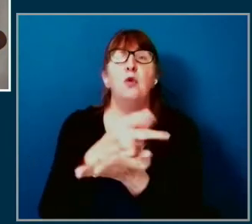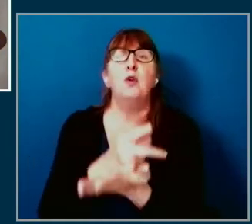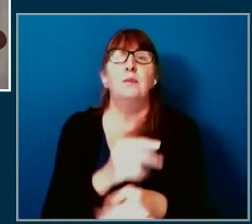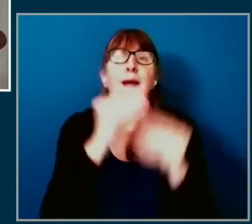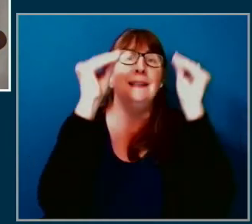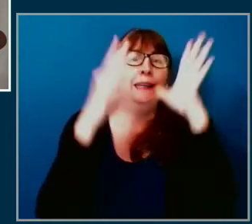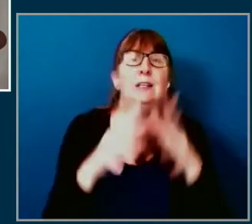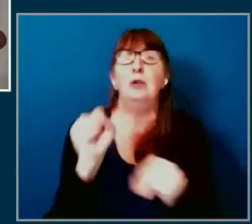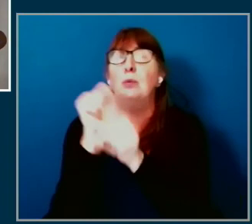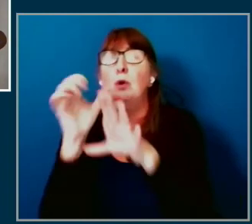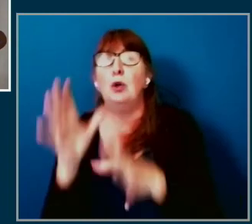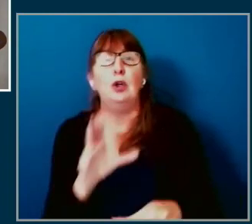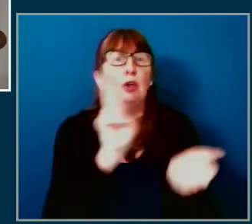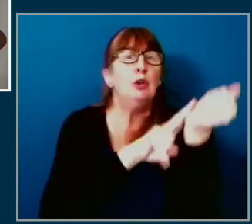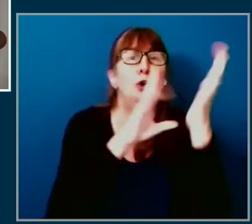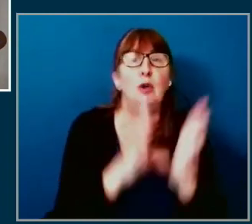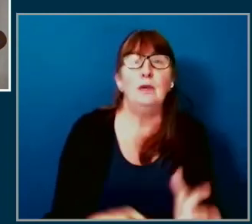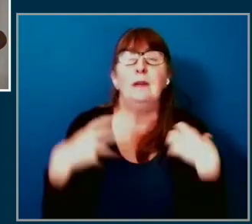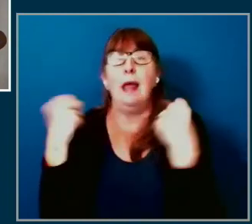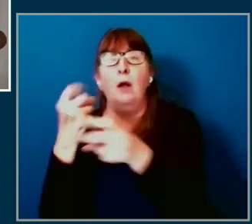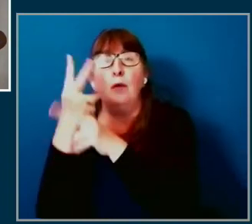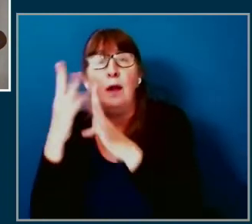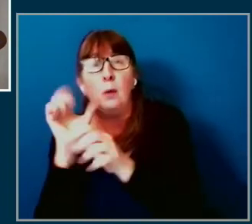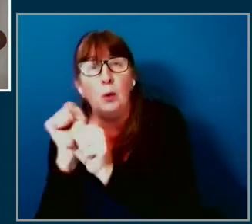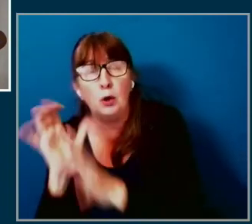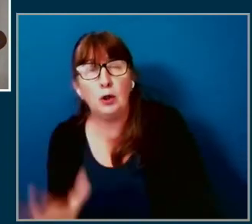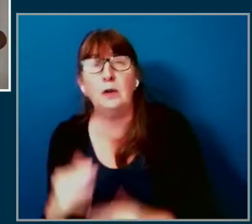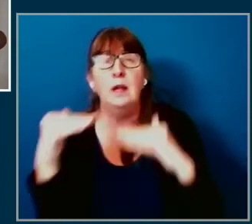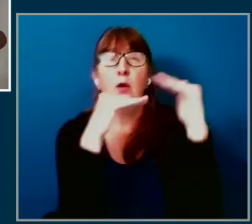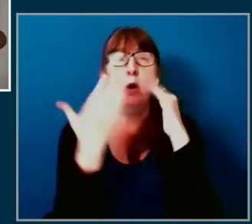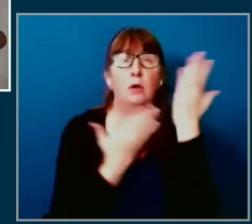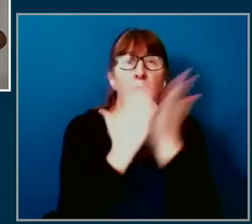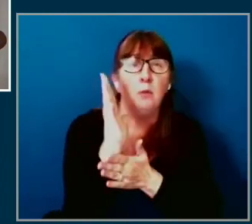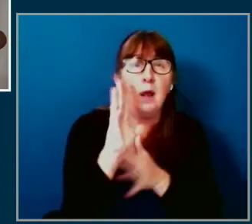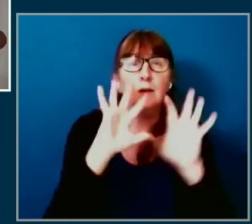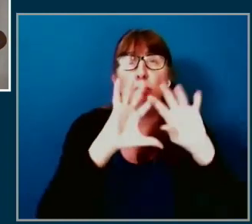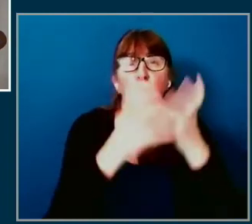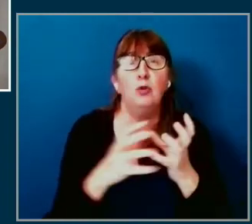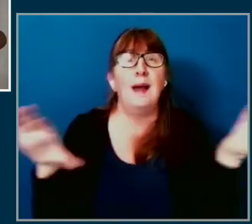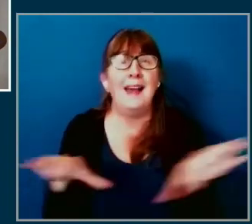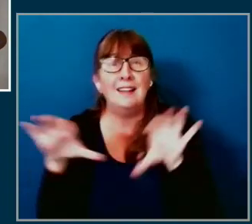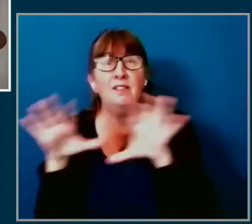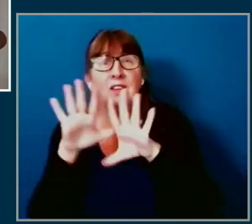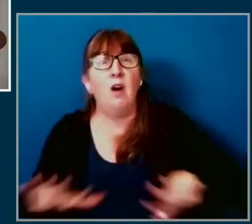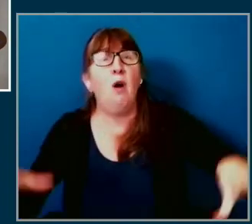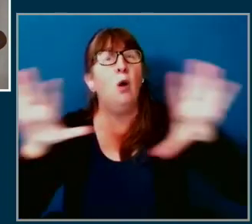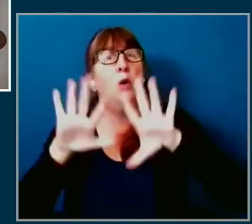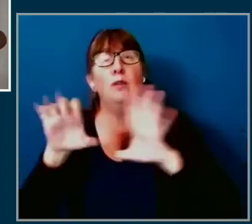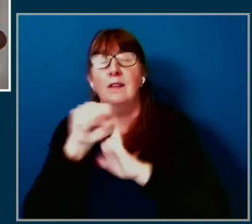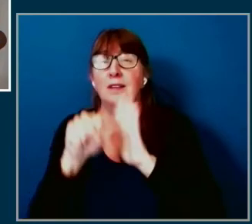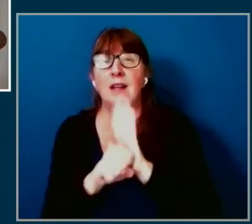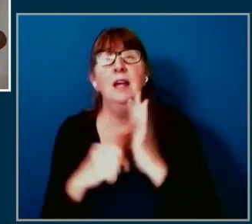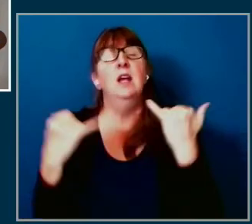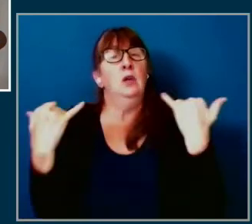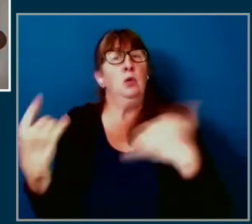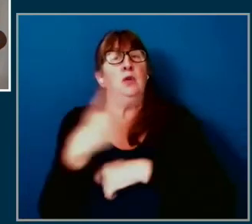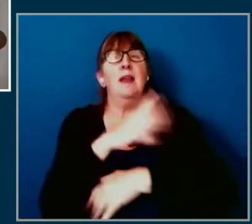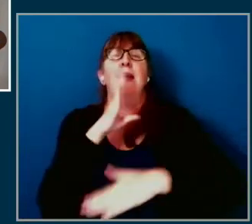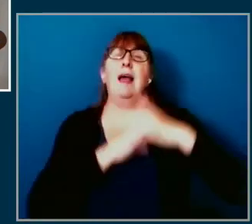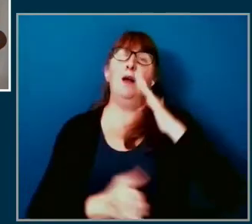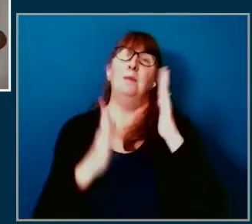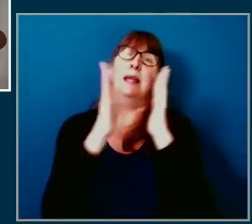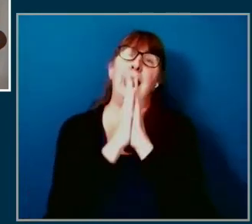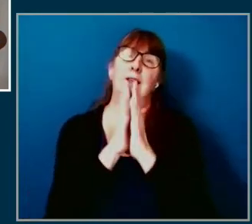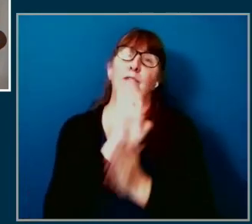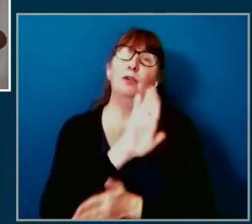healthcare workers, equality rights groups, and activists across the state. And I'm here today to humbly ask for your support. I